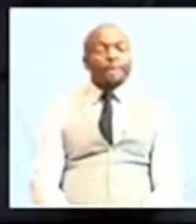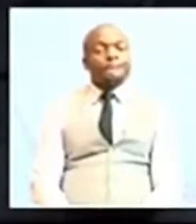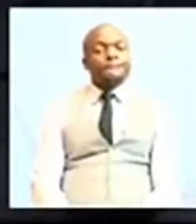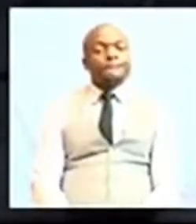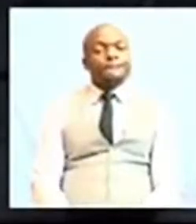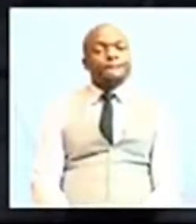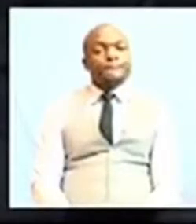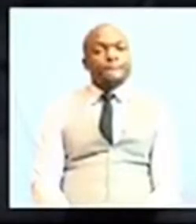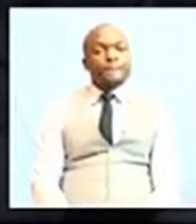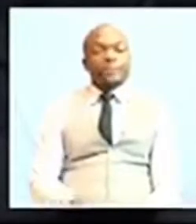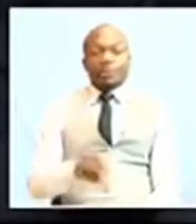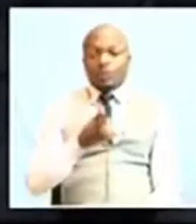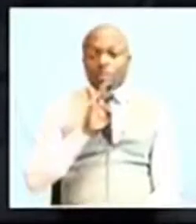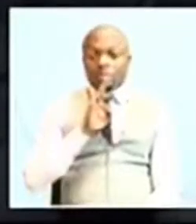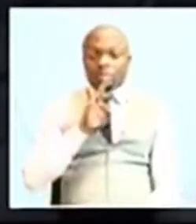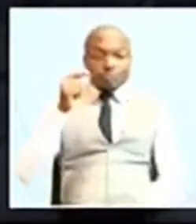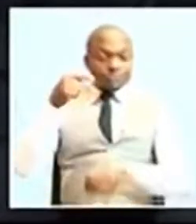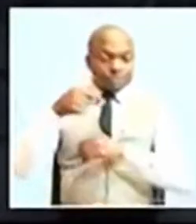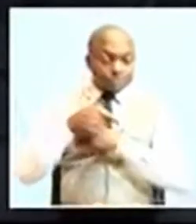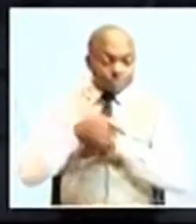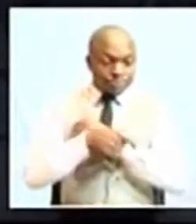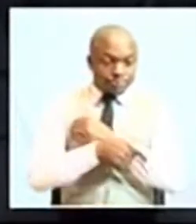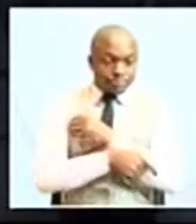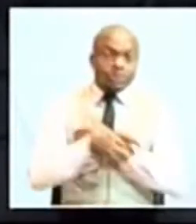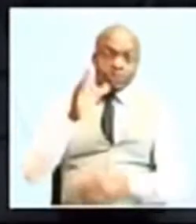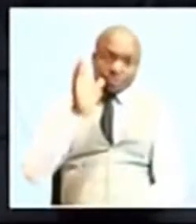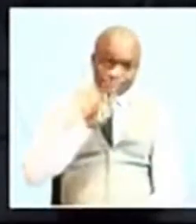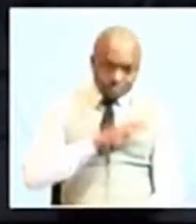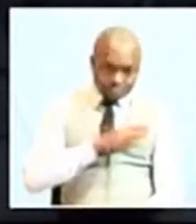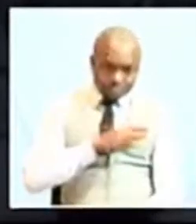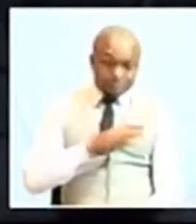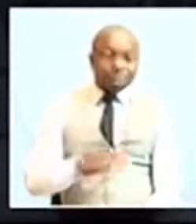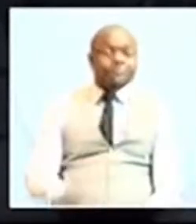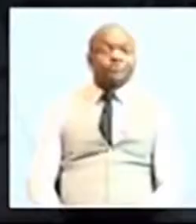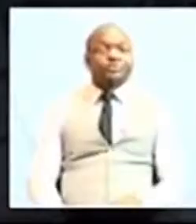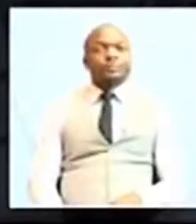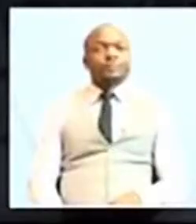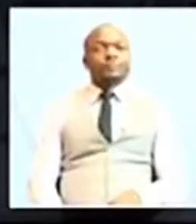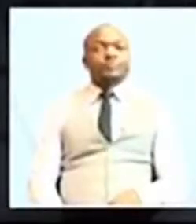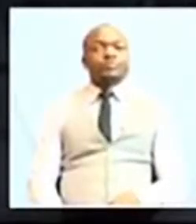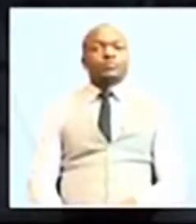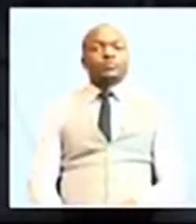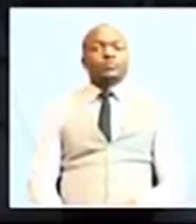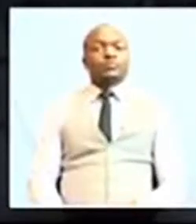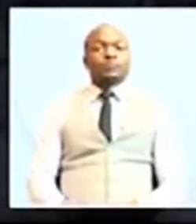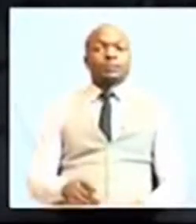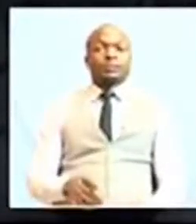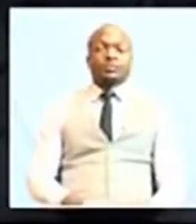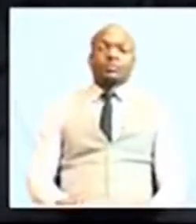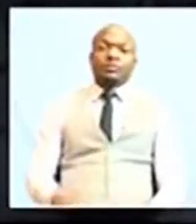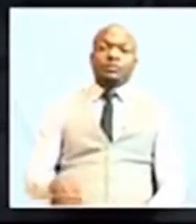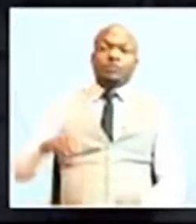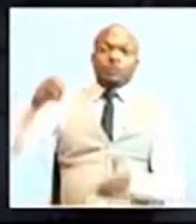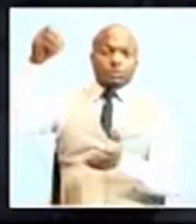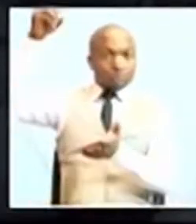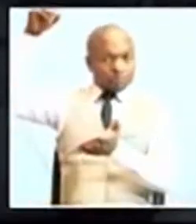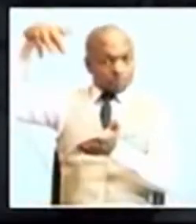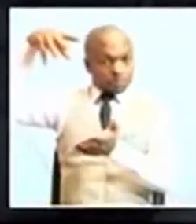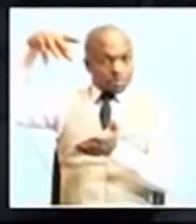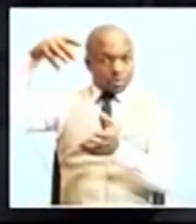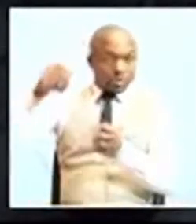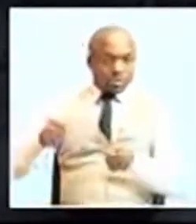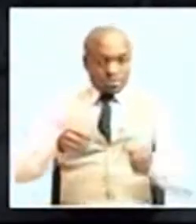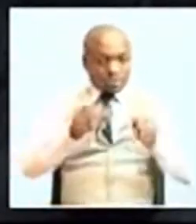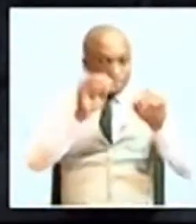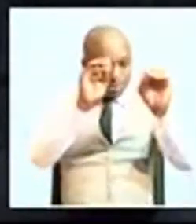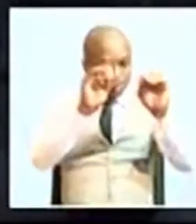the boreholes were drilled, but solar mechanization system was not in place. And